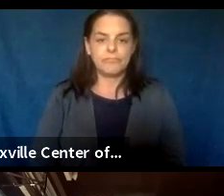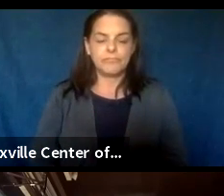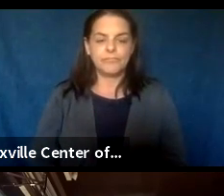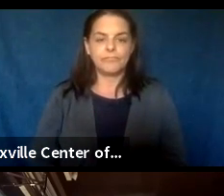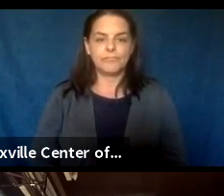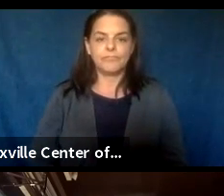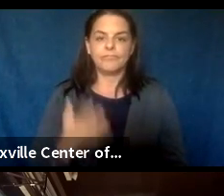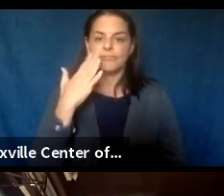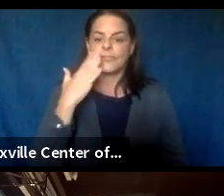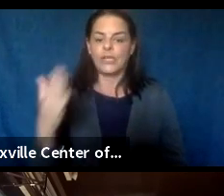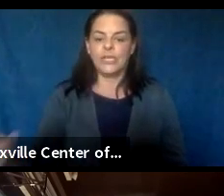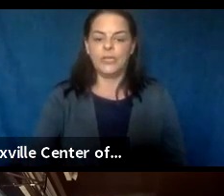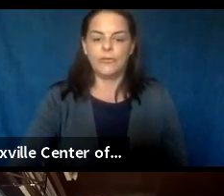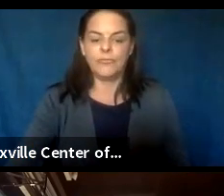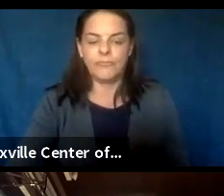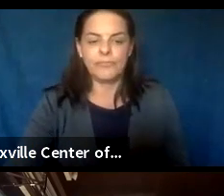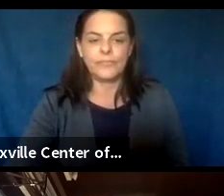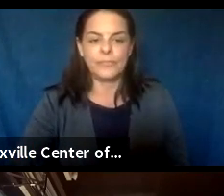Thank you.